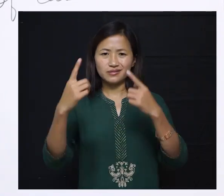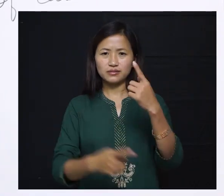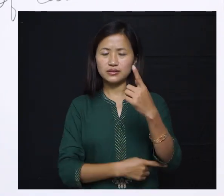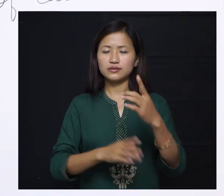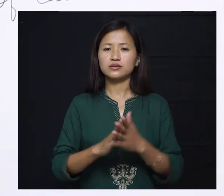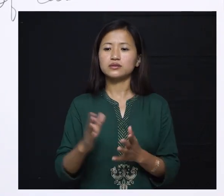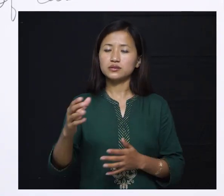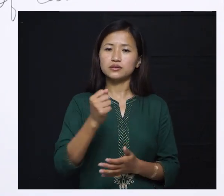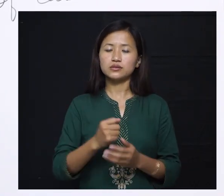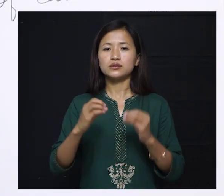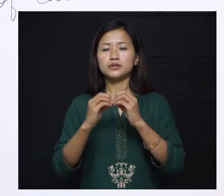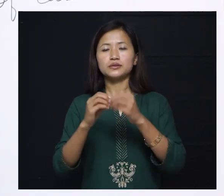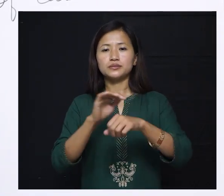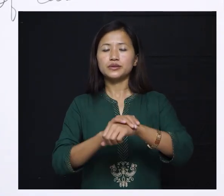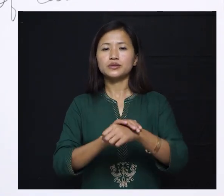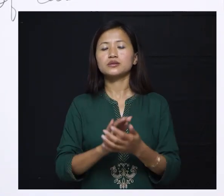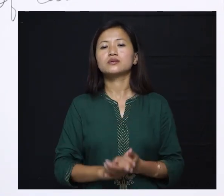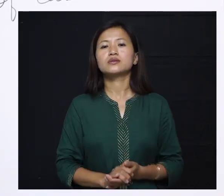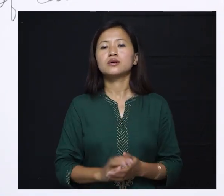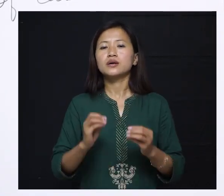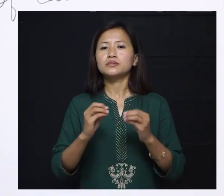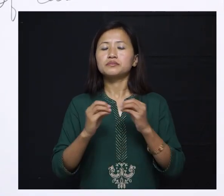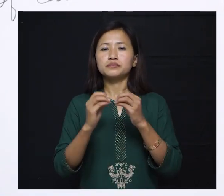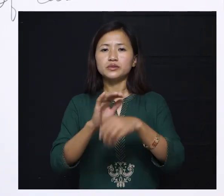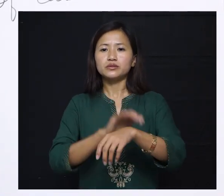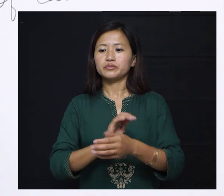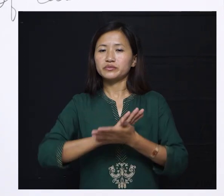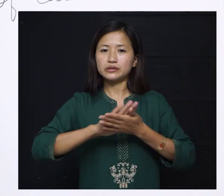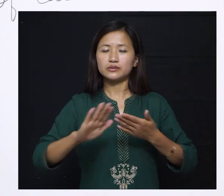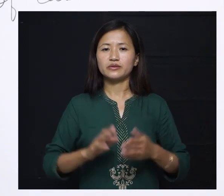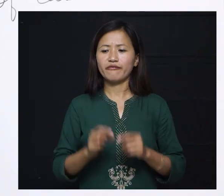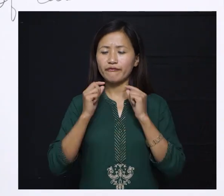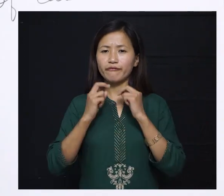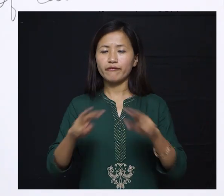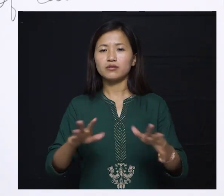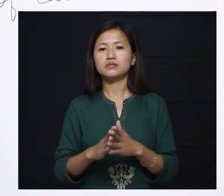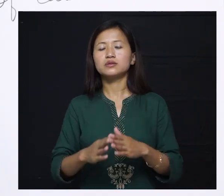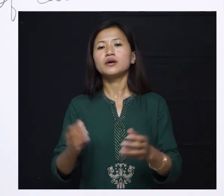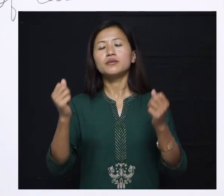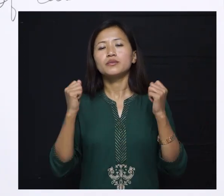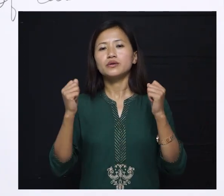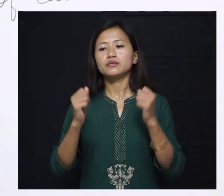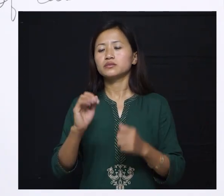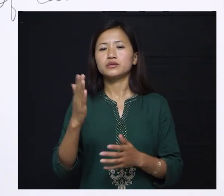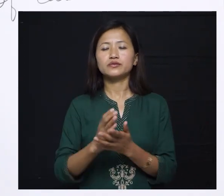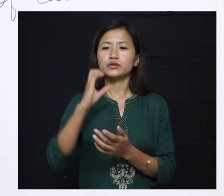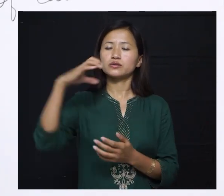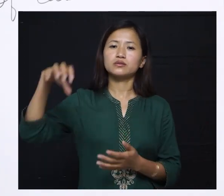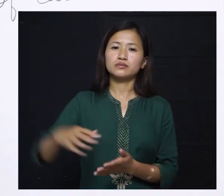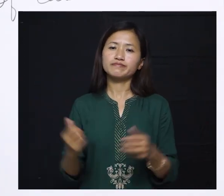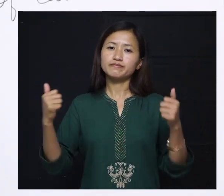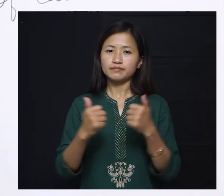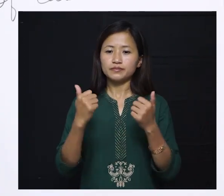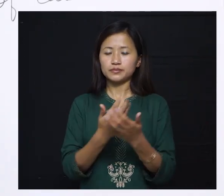the control of the British, because the British have proved themselves to be very powerful, and none of the other countries could defeat them.